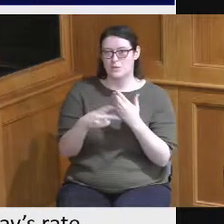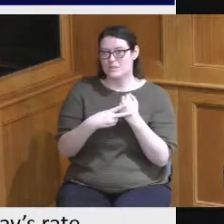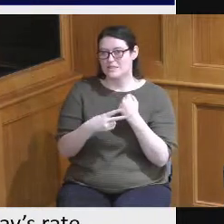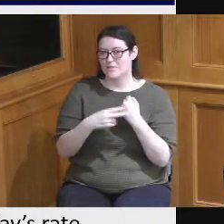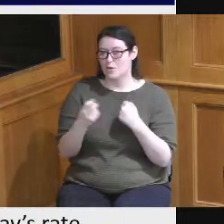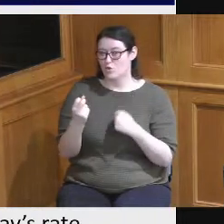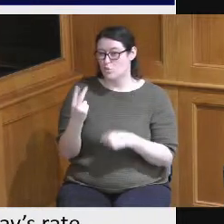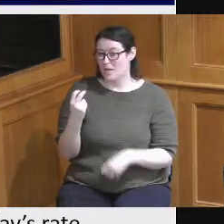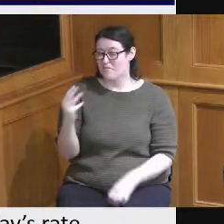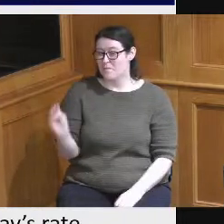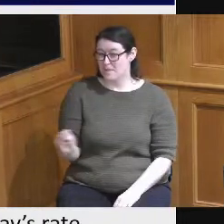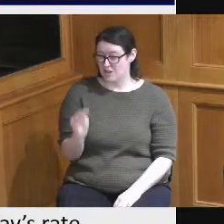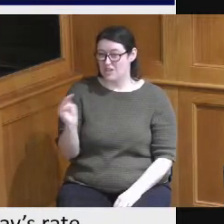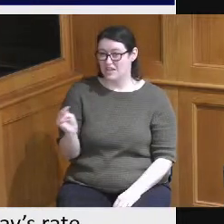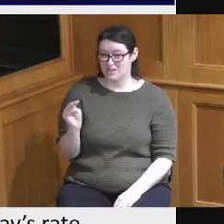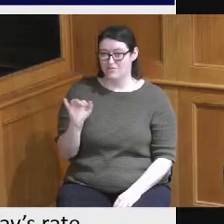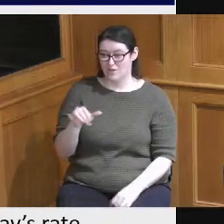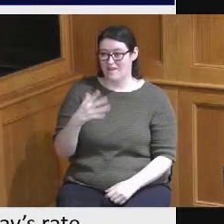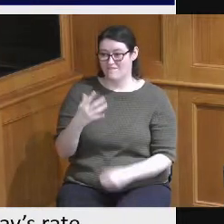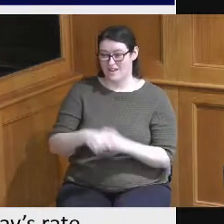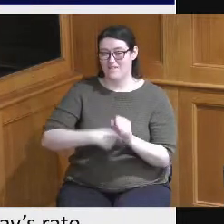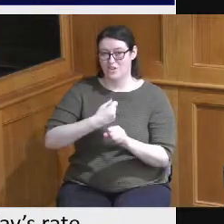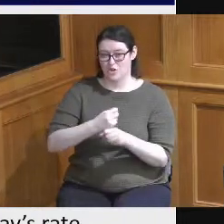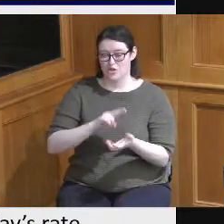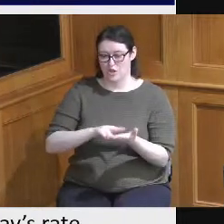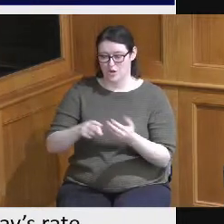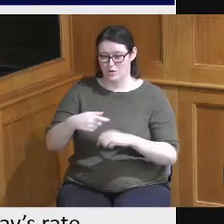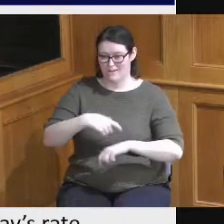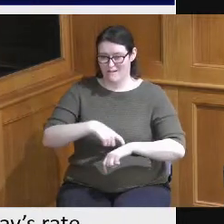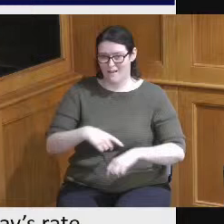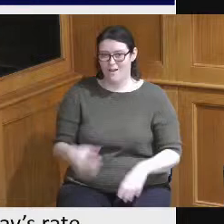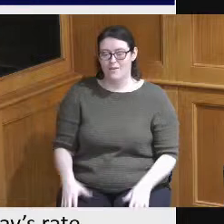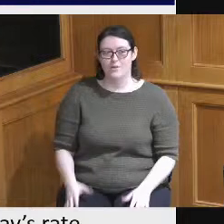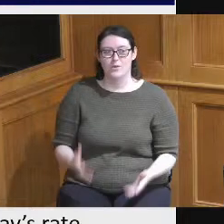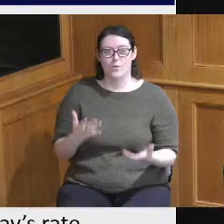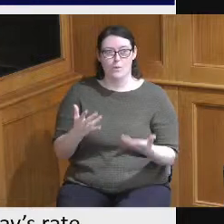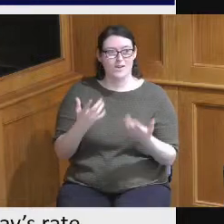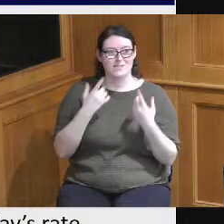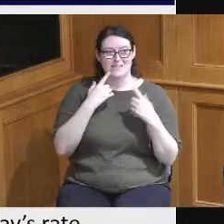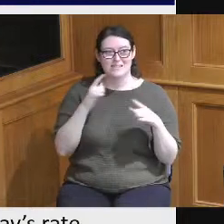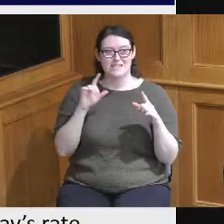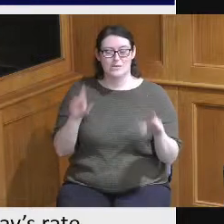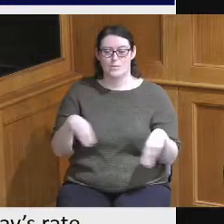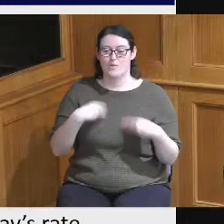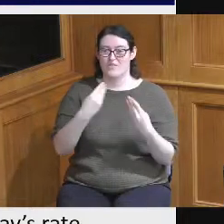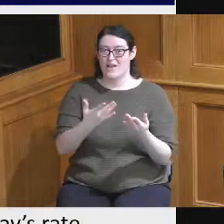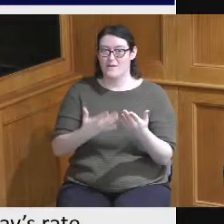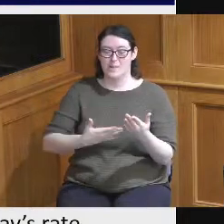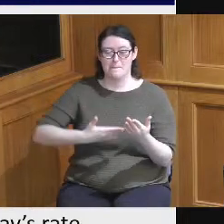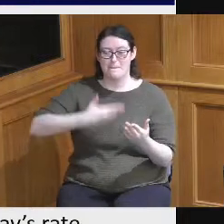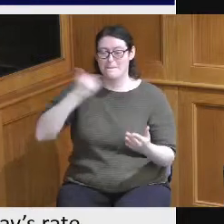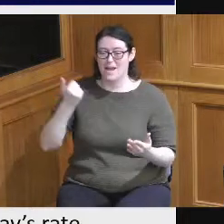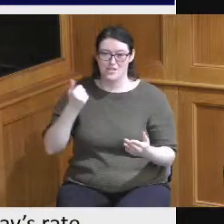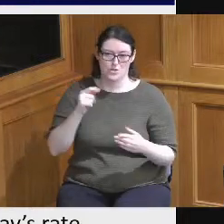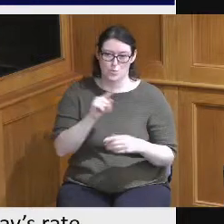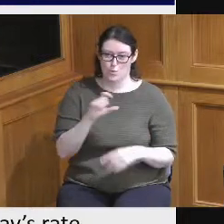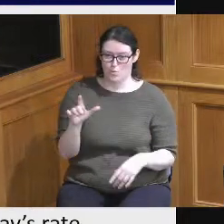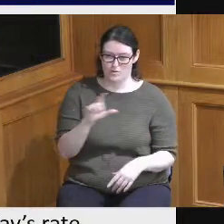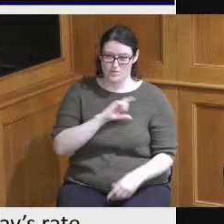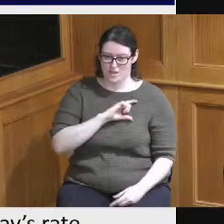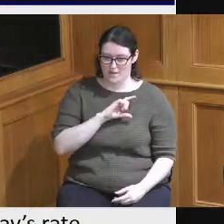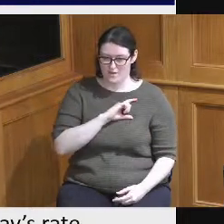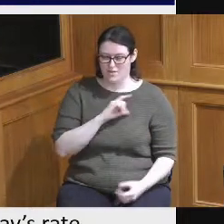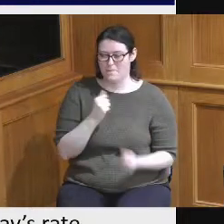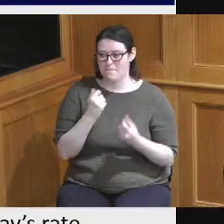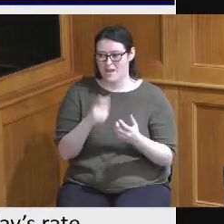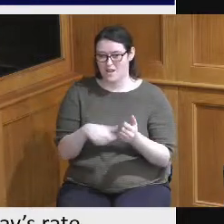million over the contract. We set every division for success by providing them the absolute best tools of the trade with numerous upgrades,